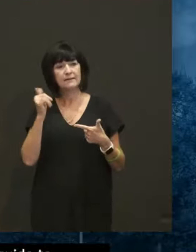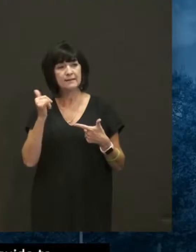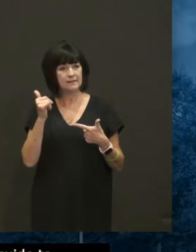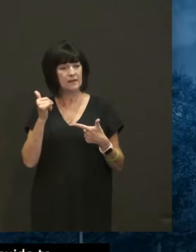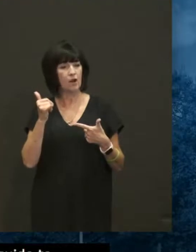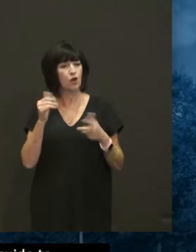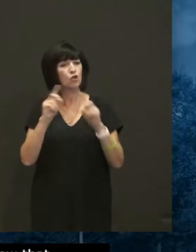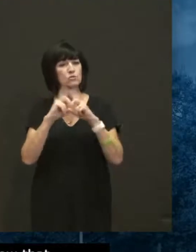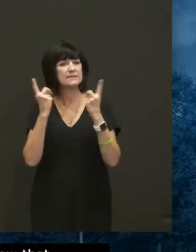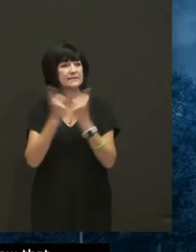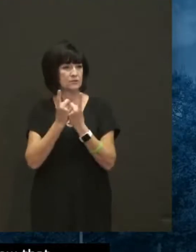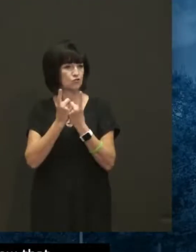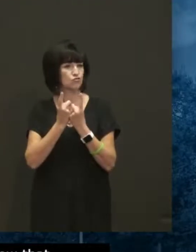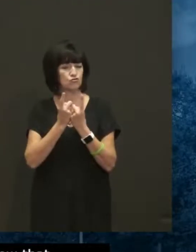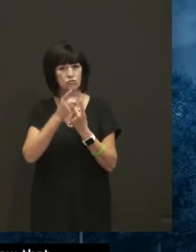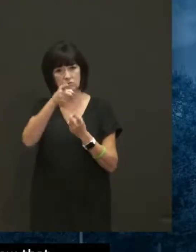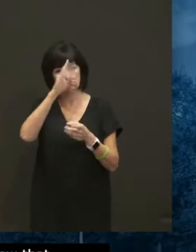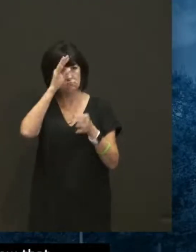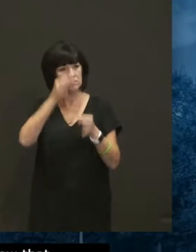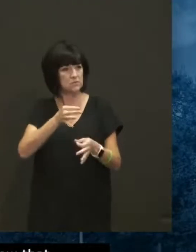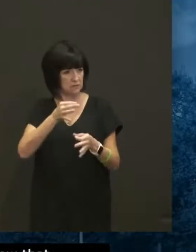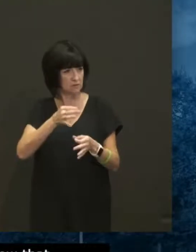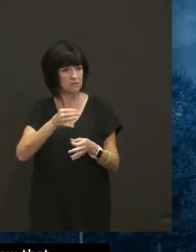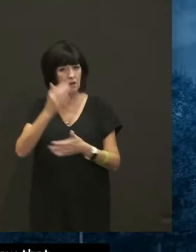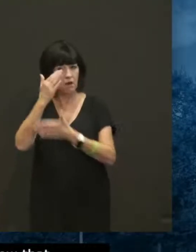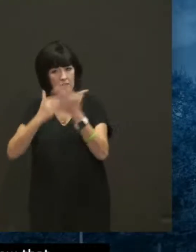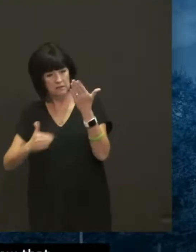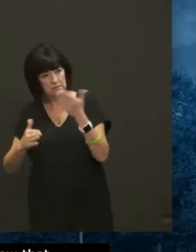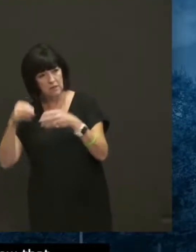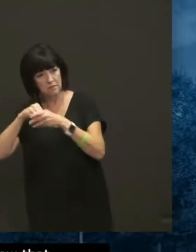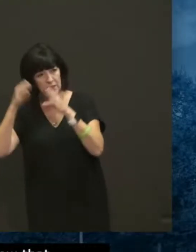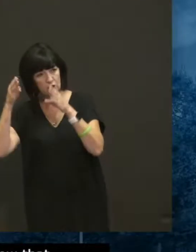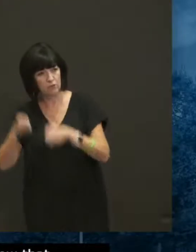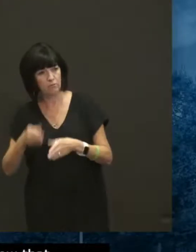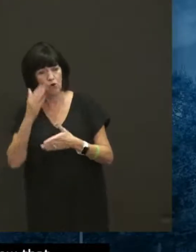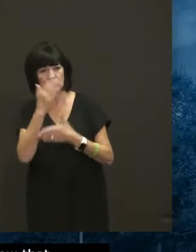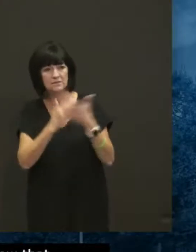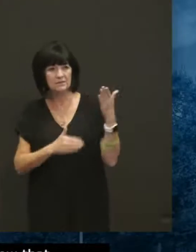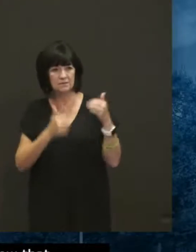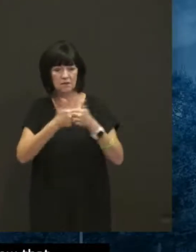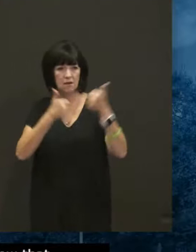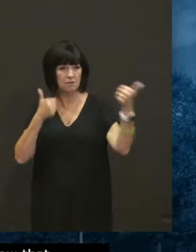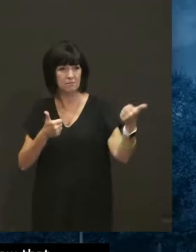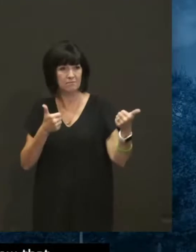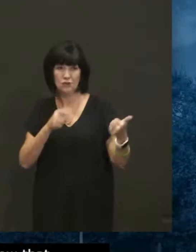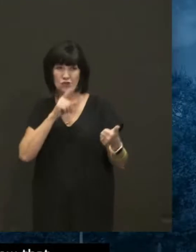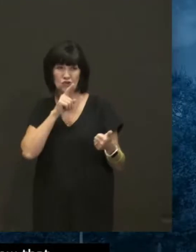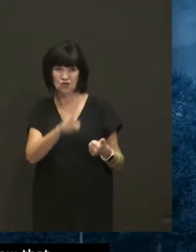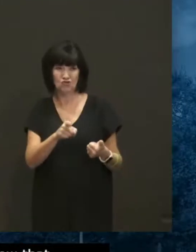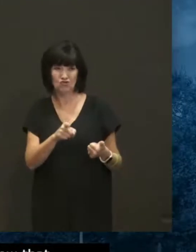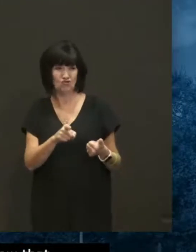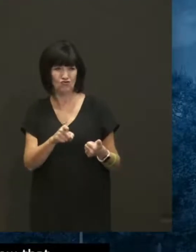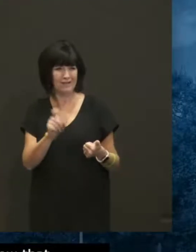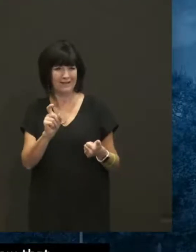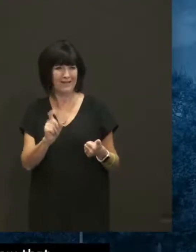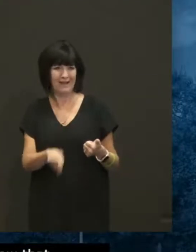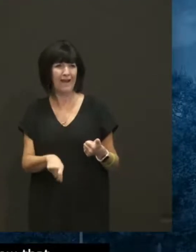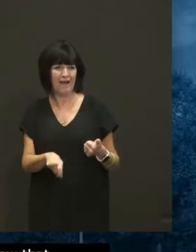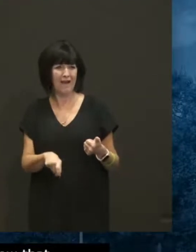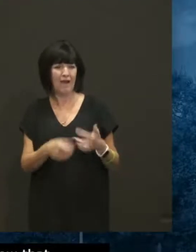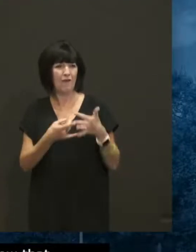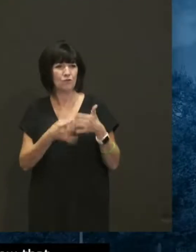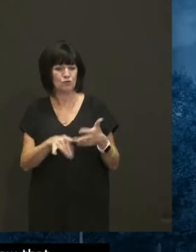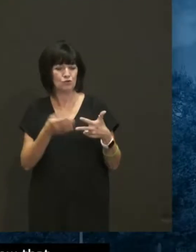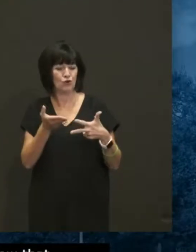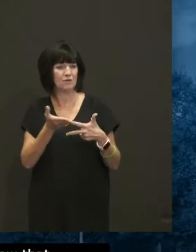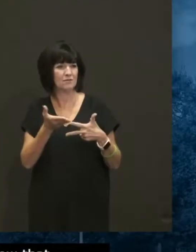be partially remote and partially in person, which, by the way, they kind of have to do initially just to get kids gradually back into